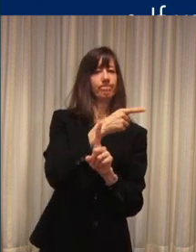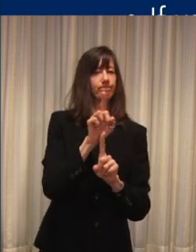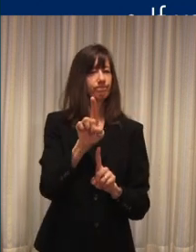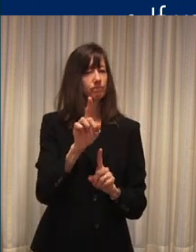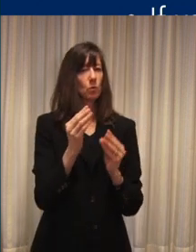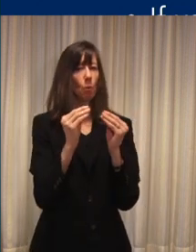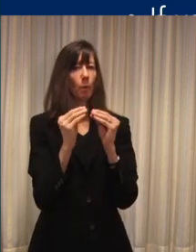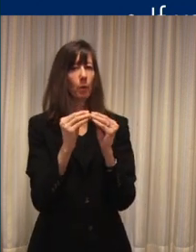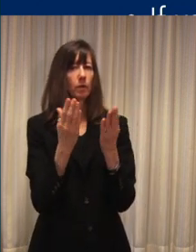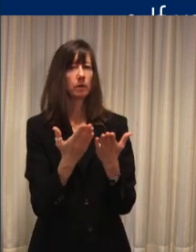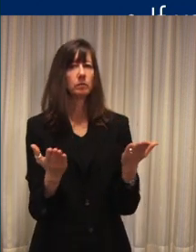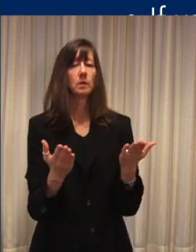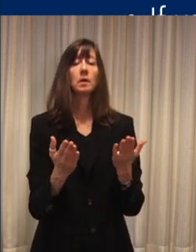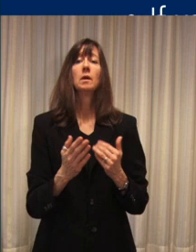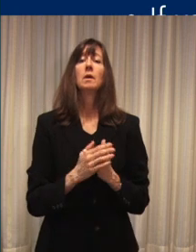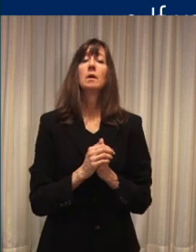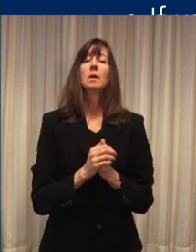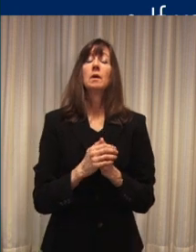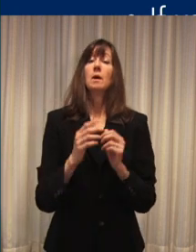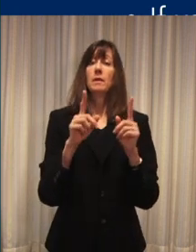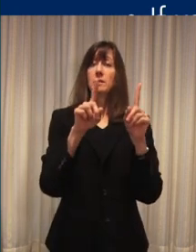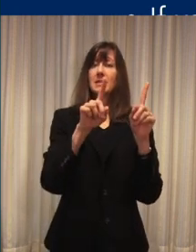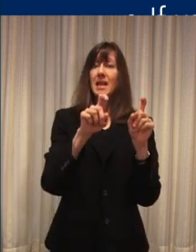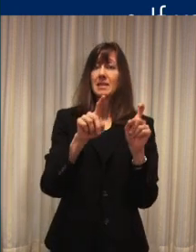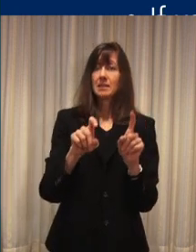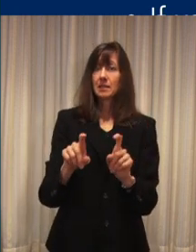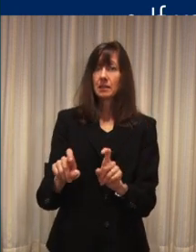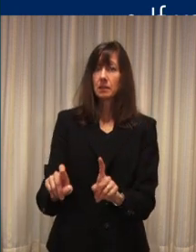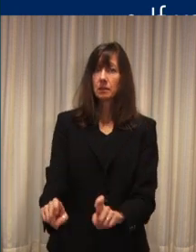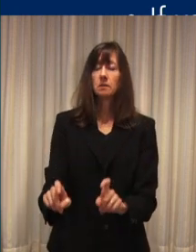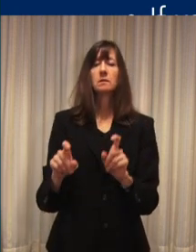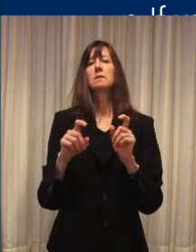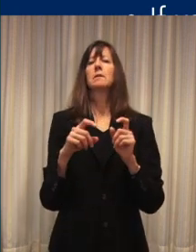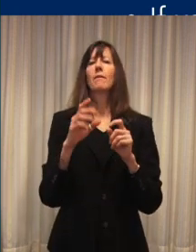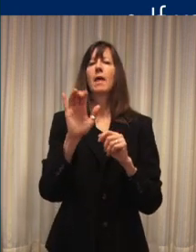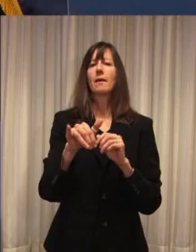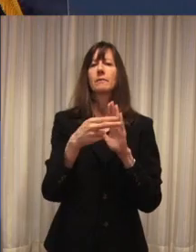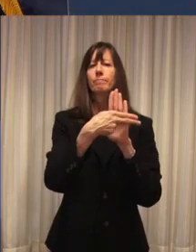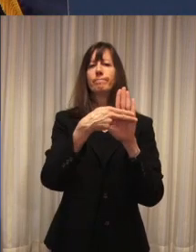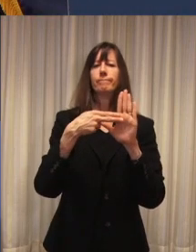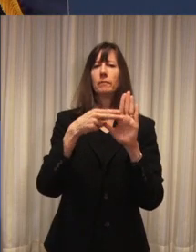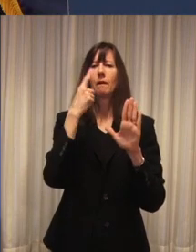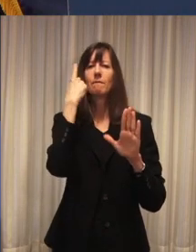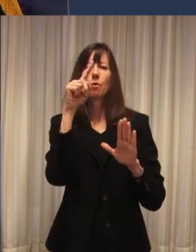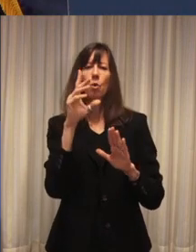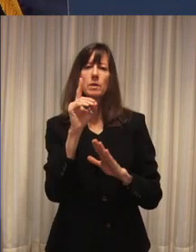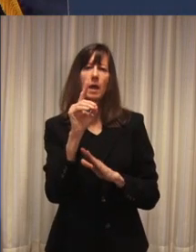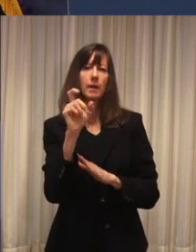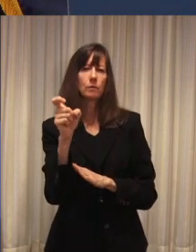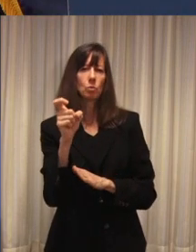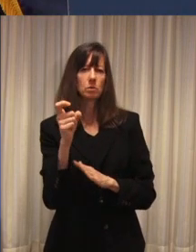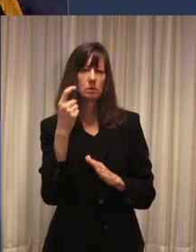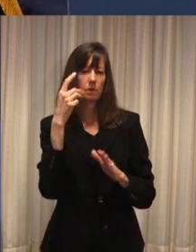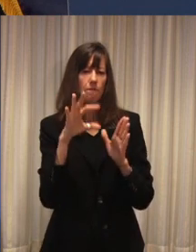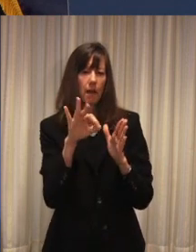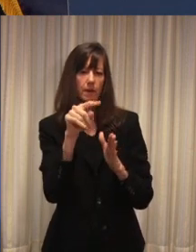about diagnostic testing here, meaning testing to see if an individual currently has